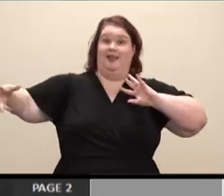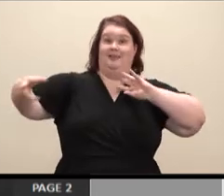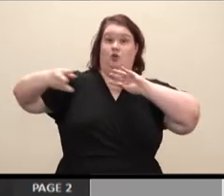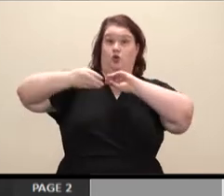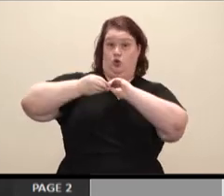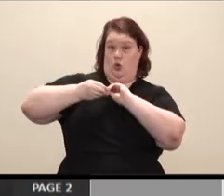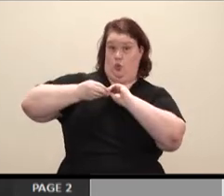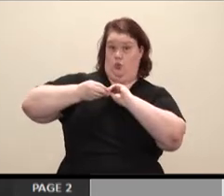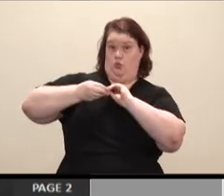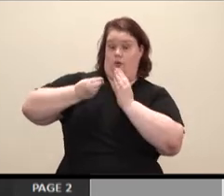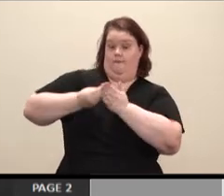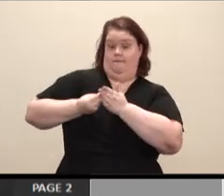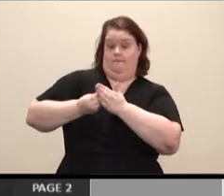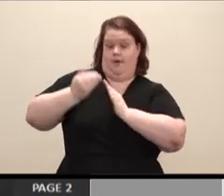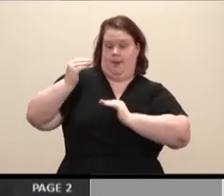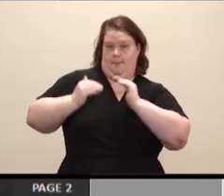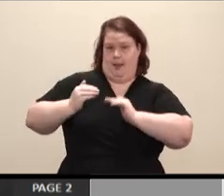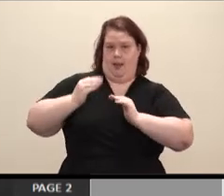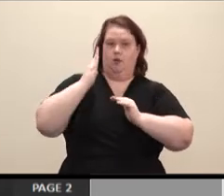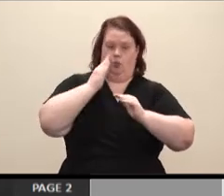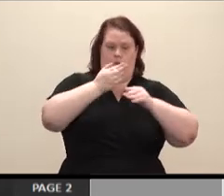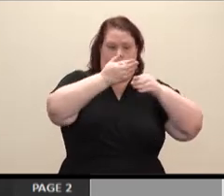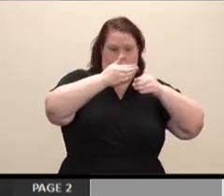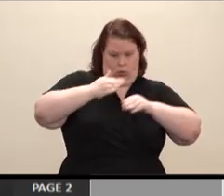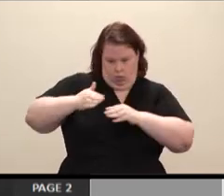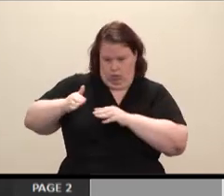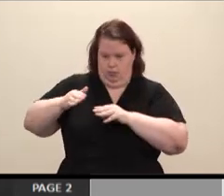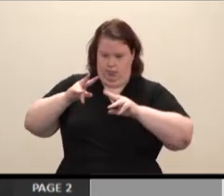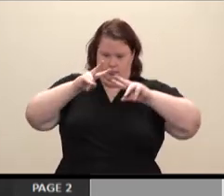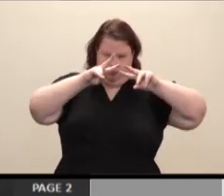We'll look at it as it's broken out by